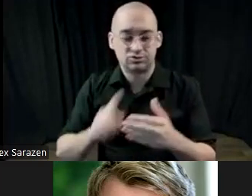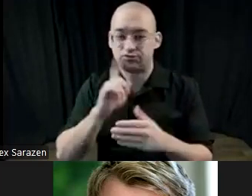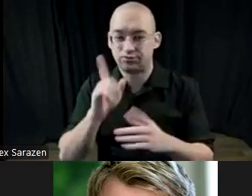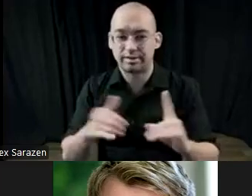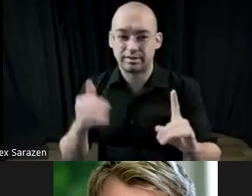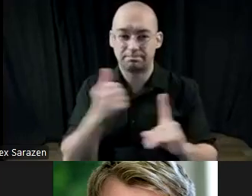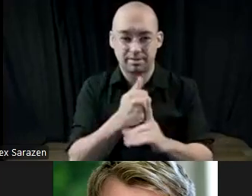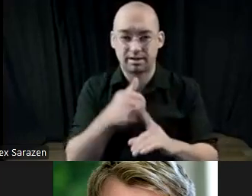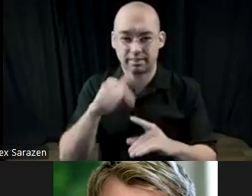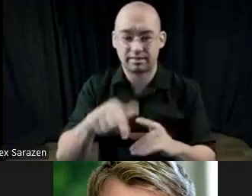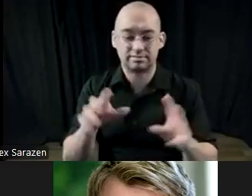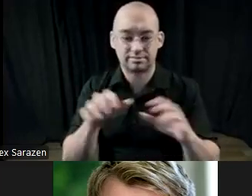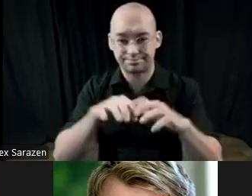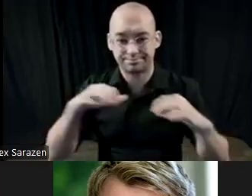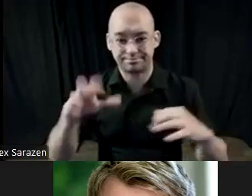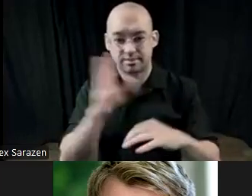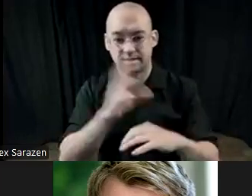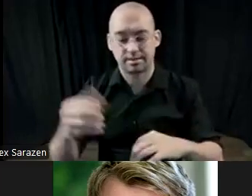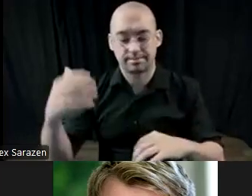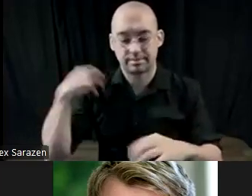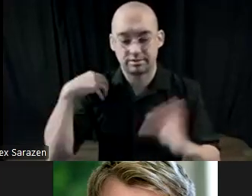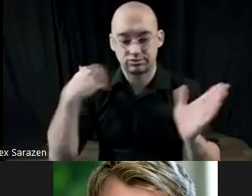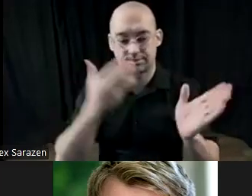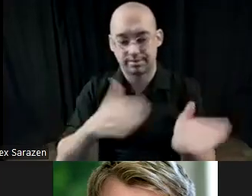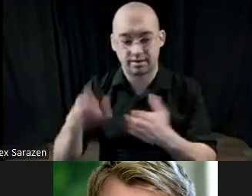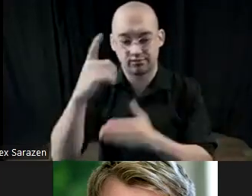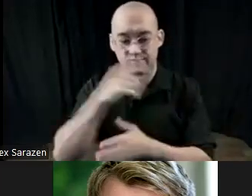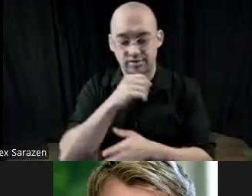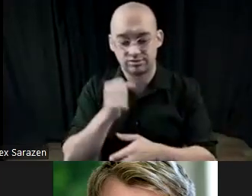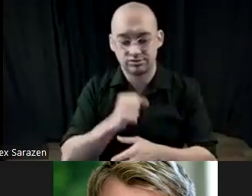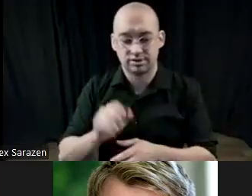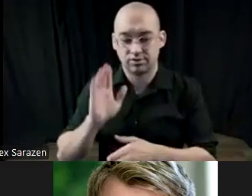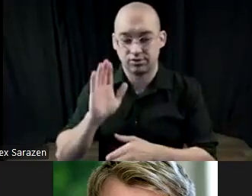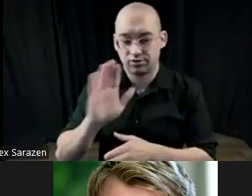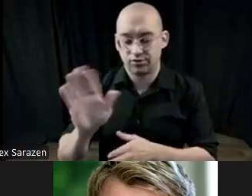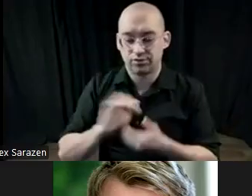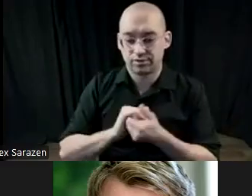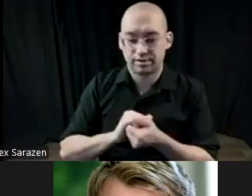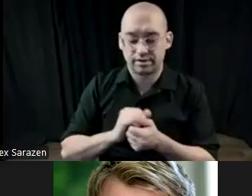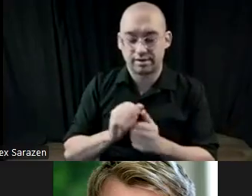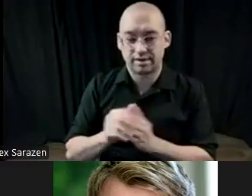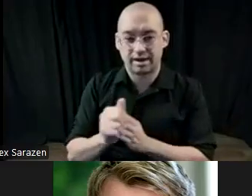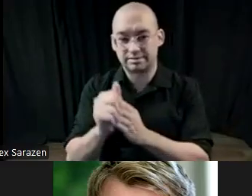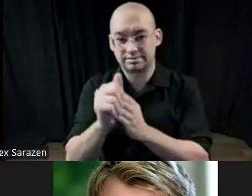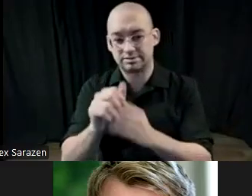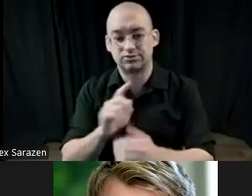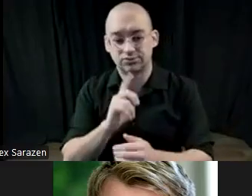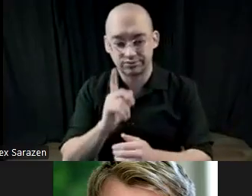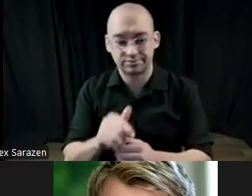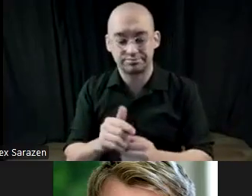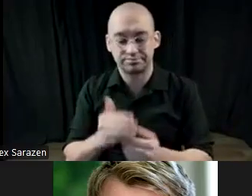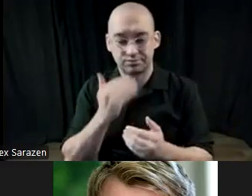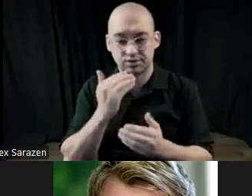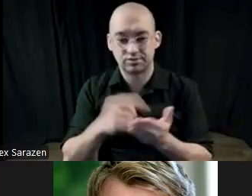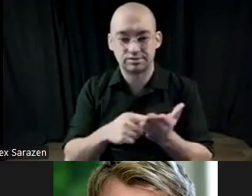and the Master Plan for Aging in general. Her guidance has facilitated meaningful discussions and driven impactful